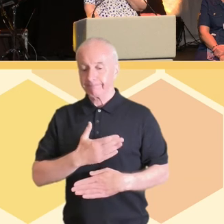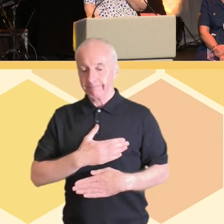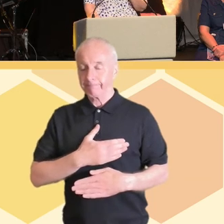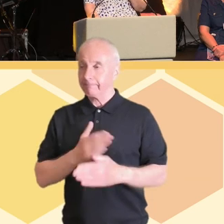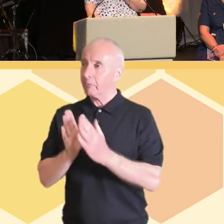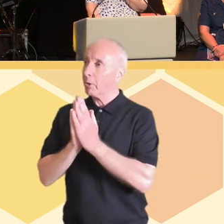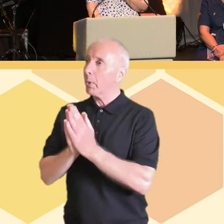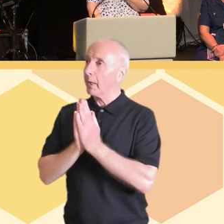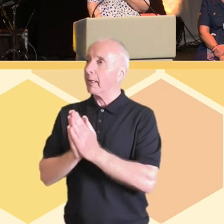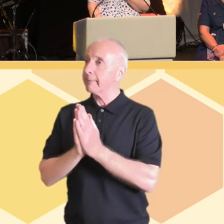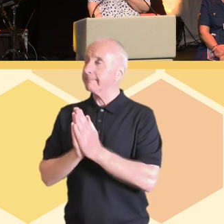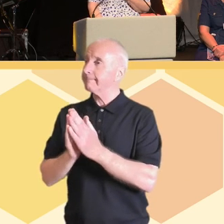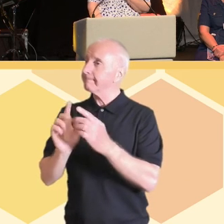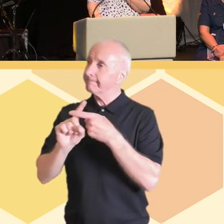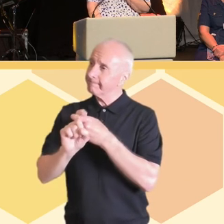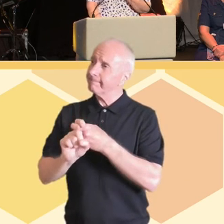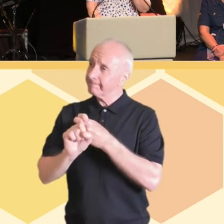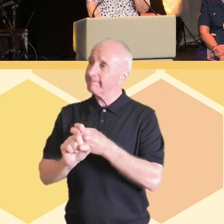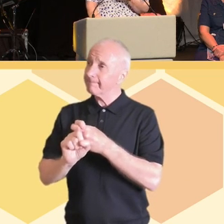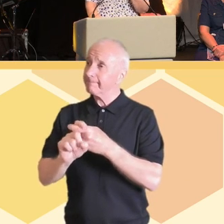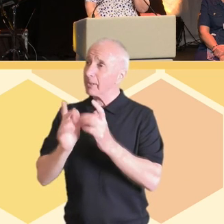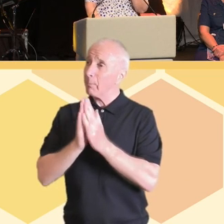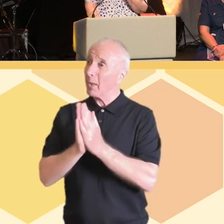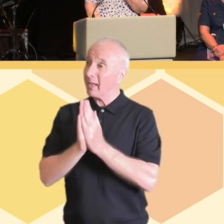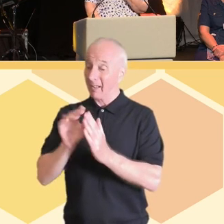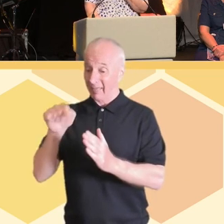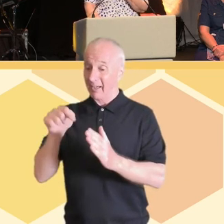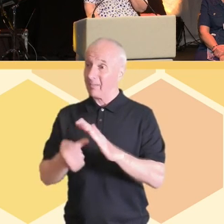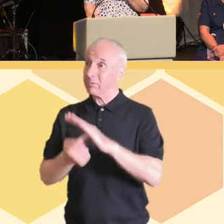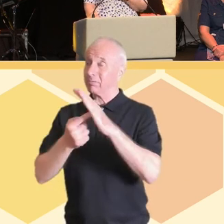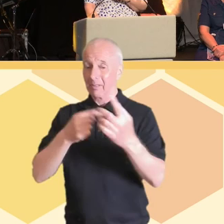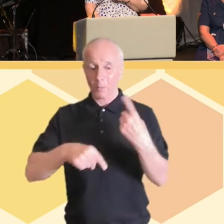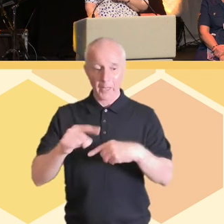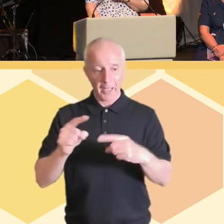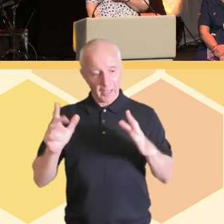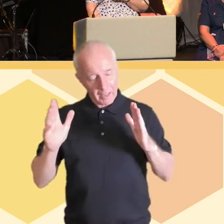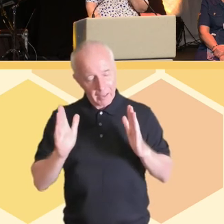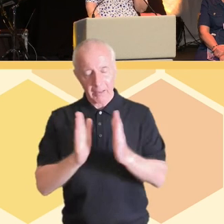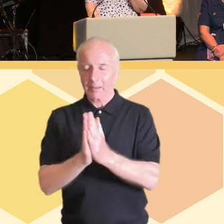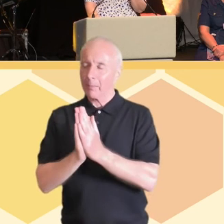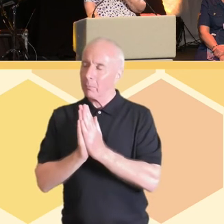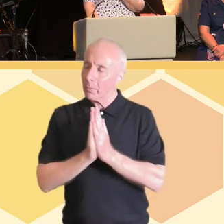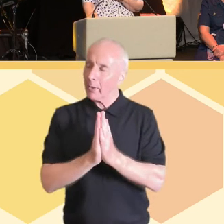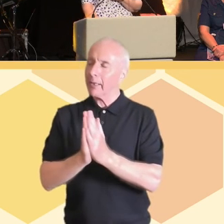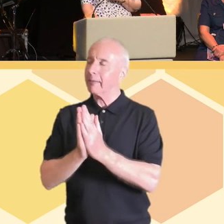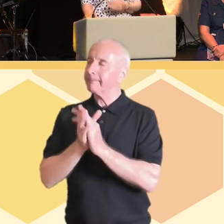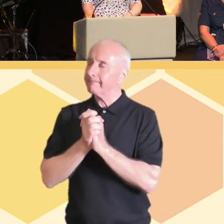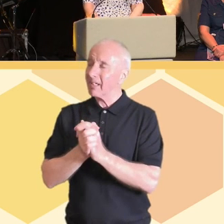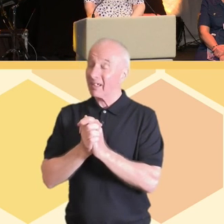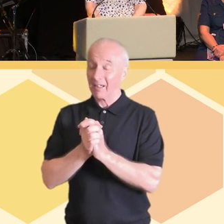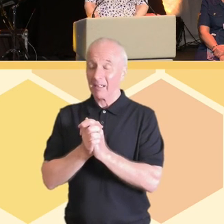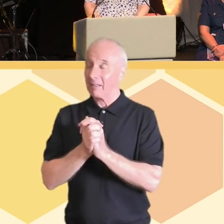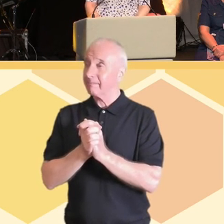prayer, our dependence on prayer. And we gathered to pray, and that was really, really special. We thank God for a